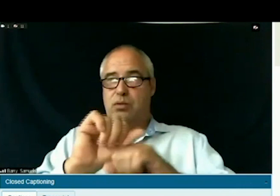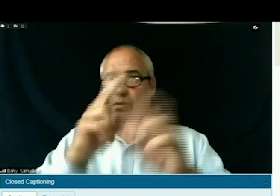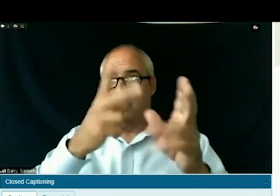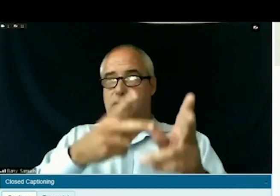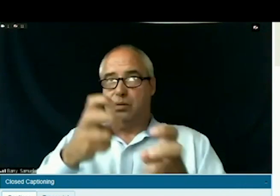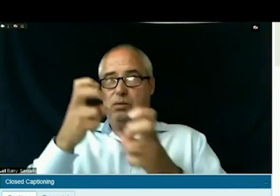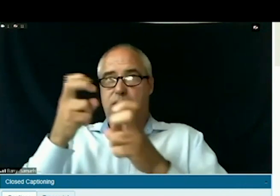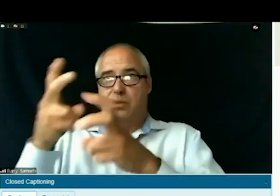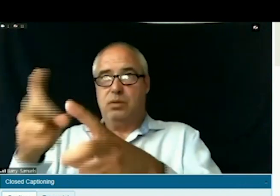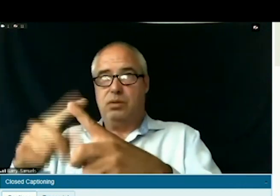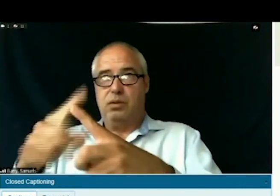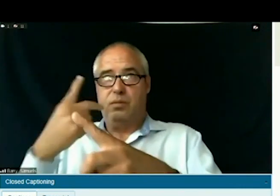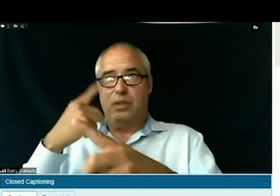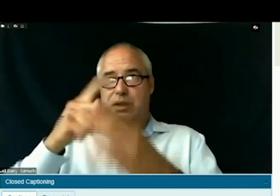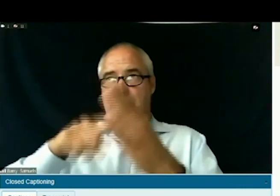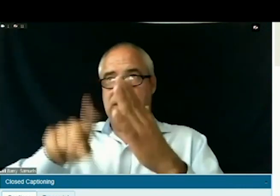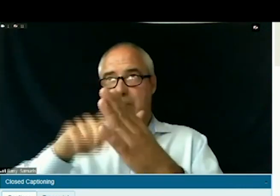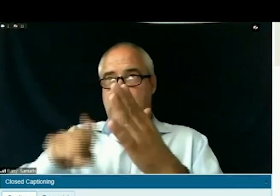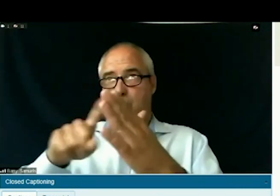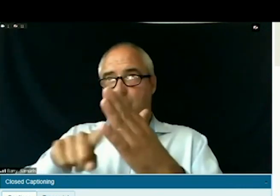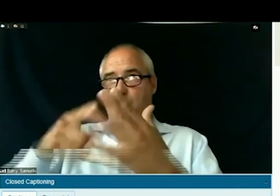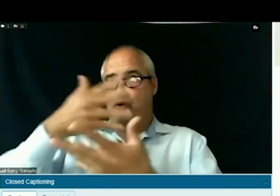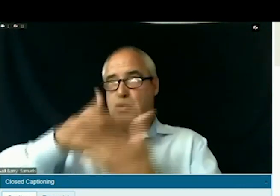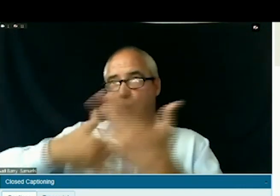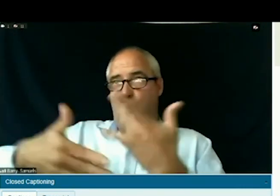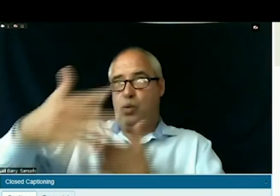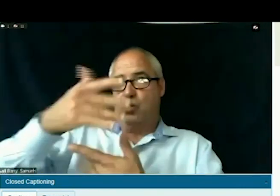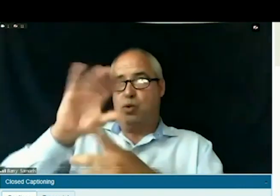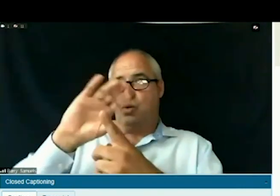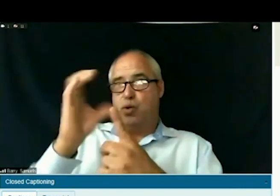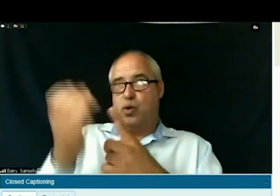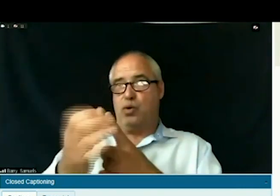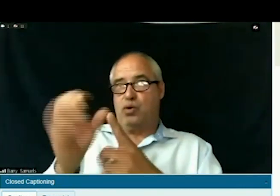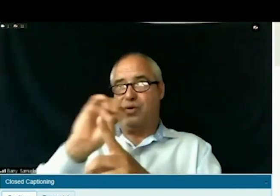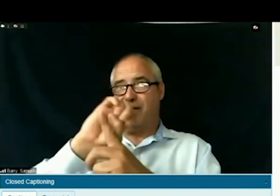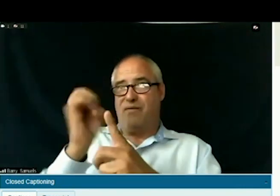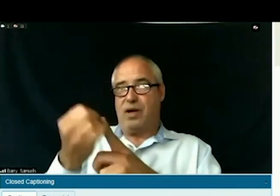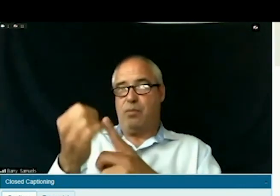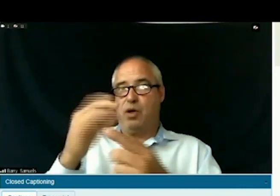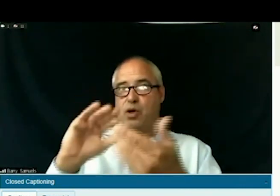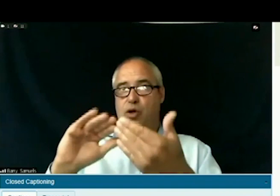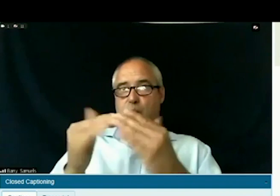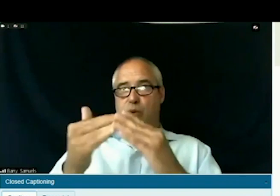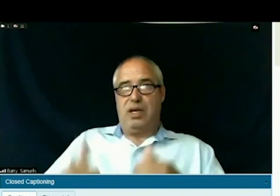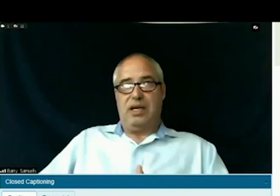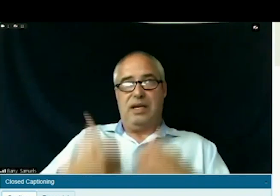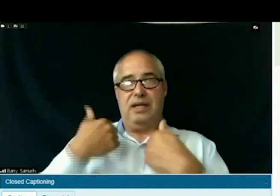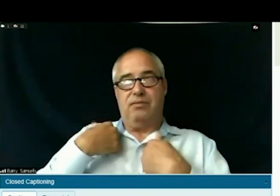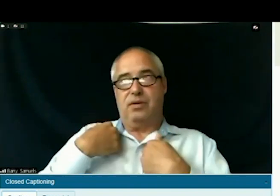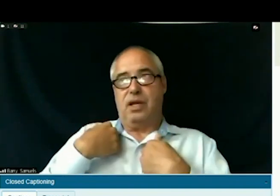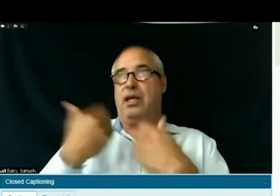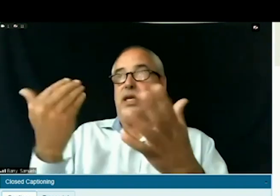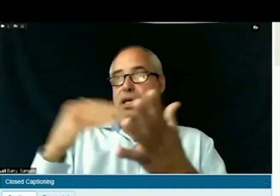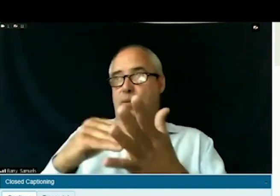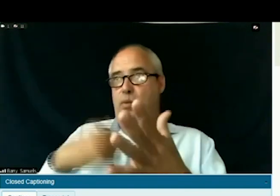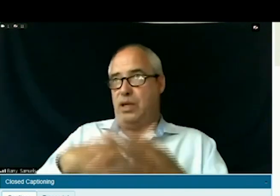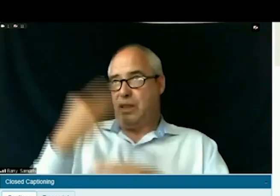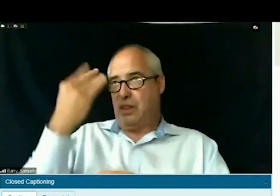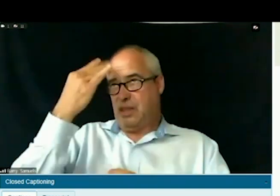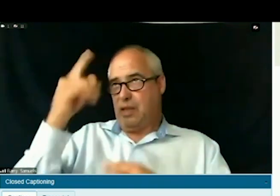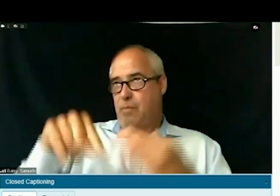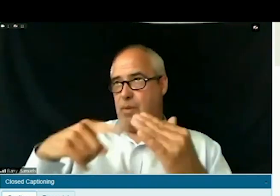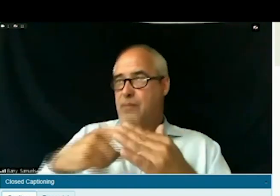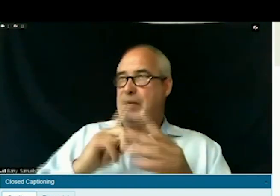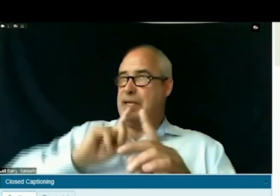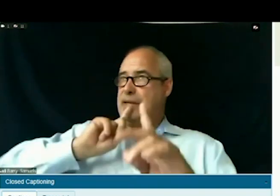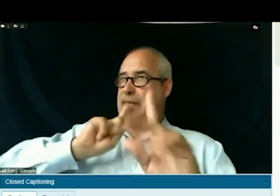to examine the social cultural environment in the communities in which they live. And so again, as we think about and